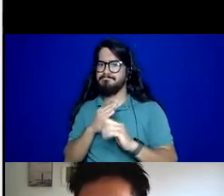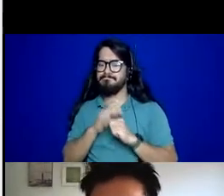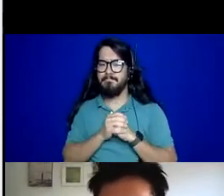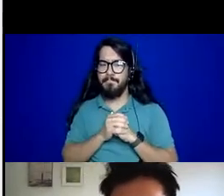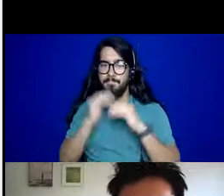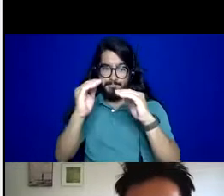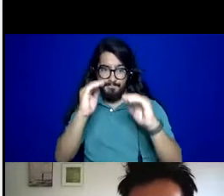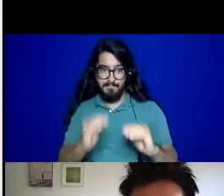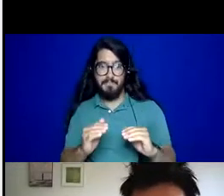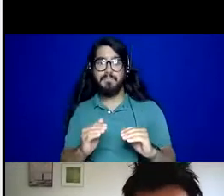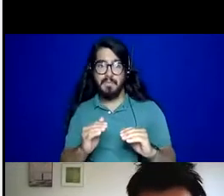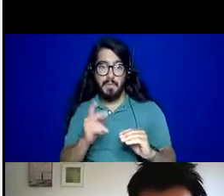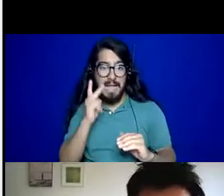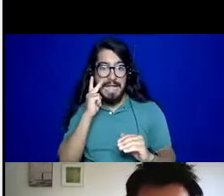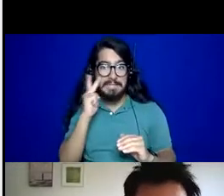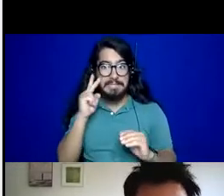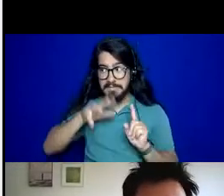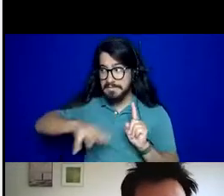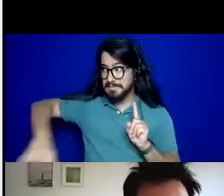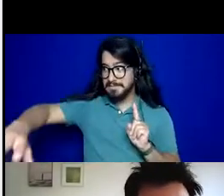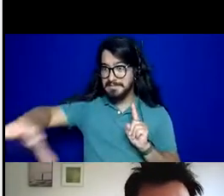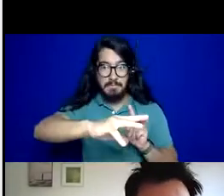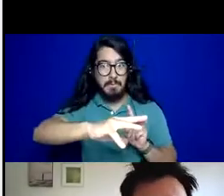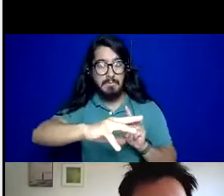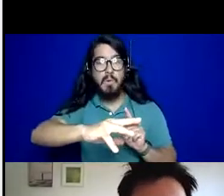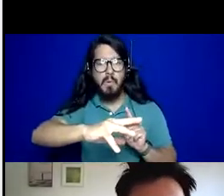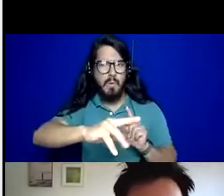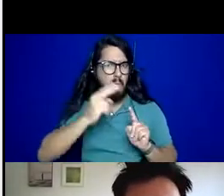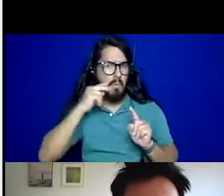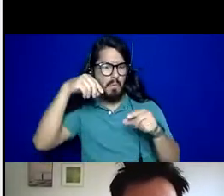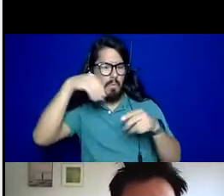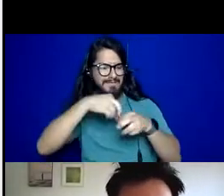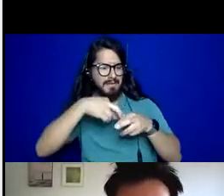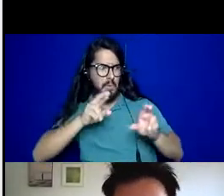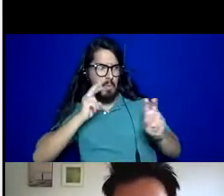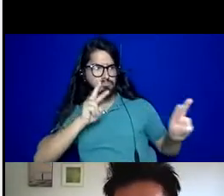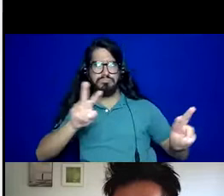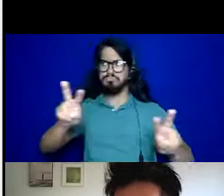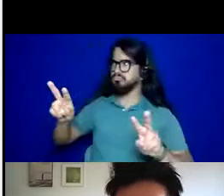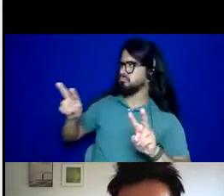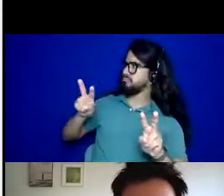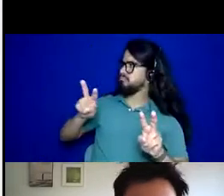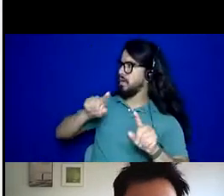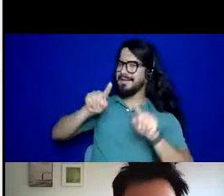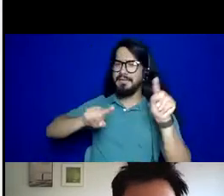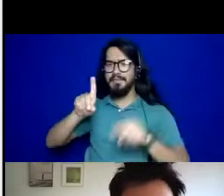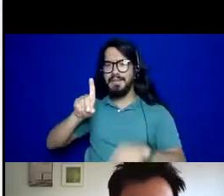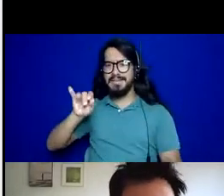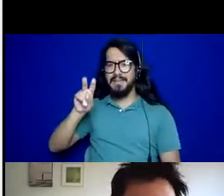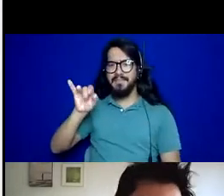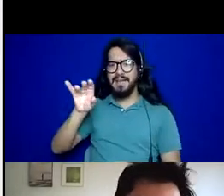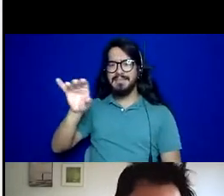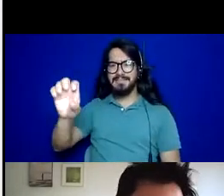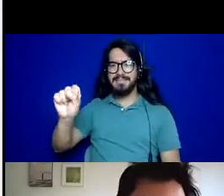And then we're gonna take a look around us and look a little bit wider in the rooms we're in and at the other devices around us. People